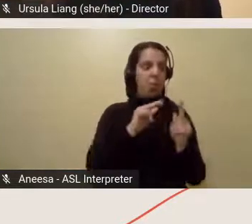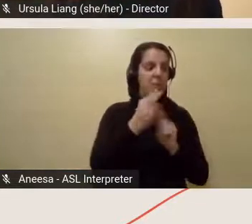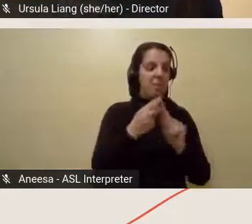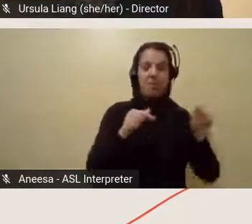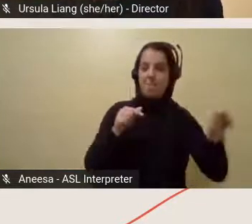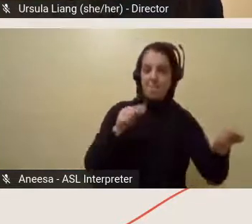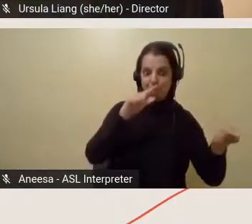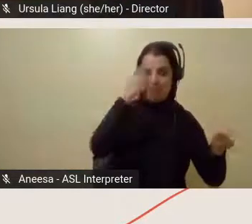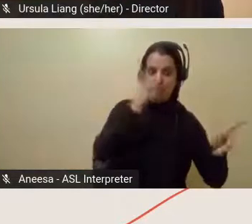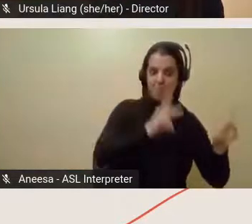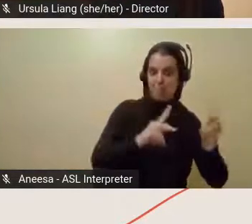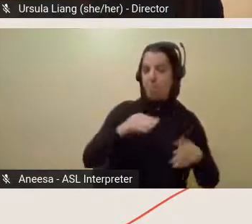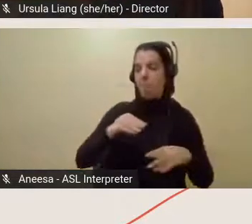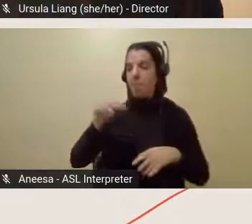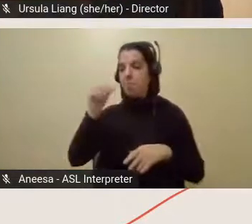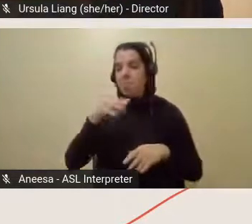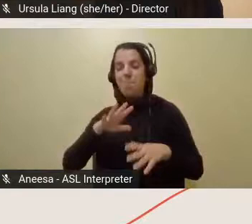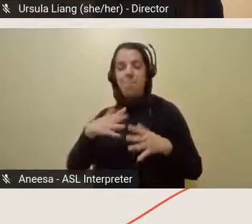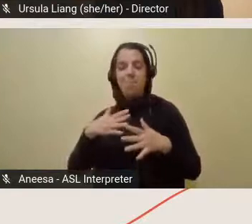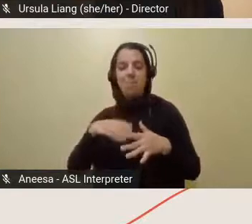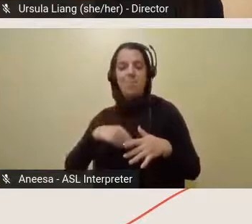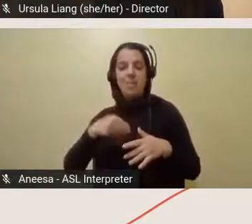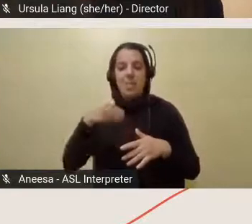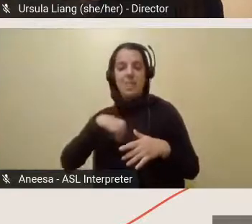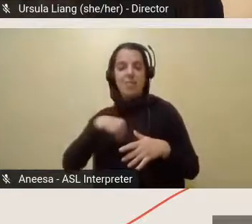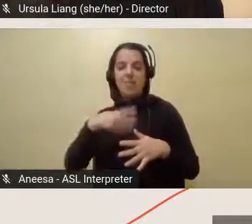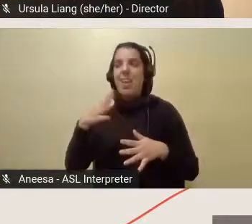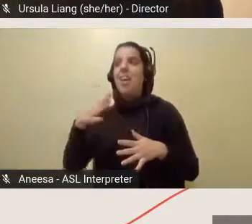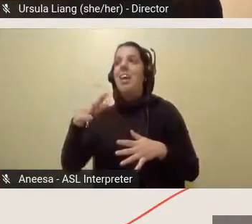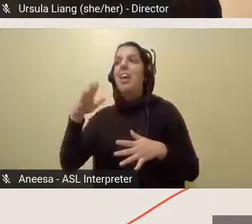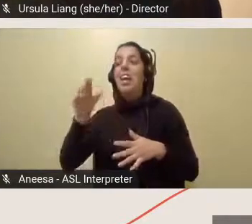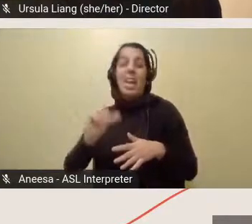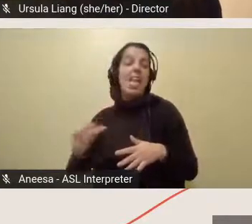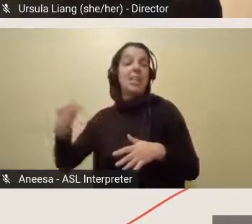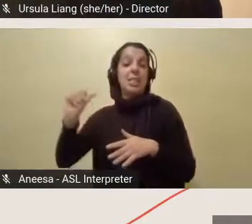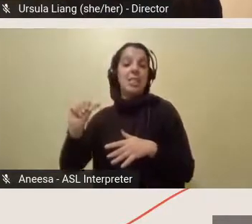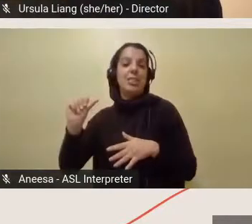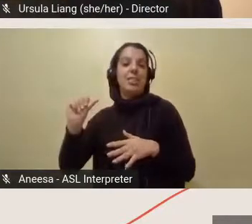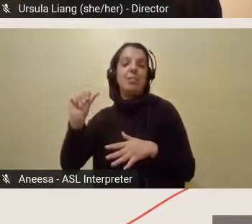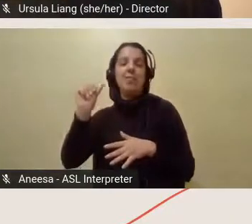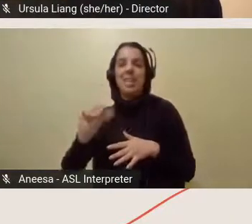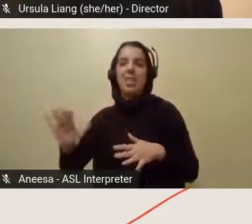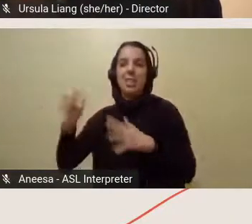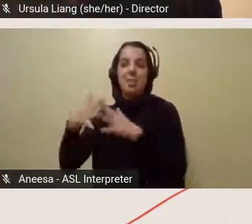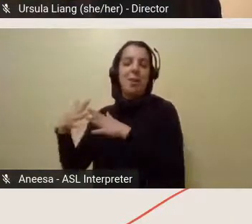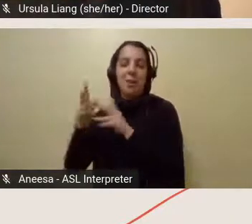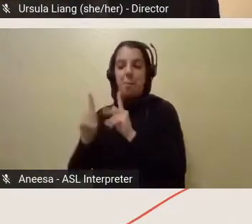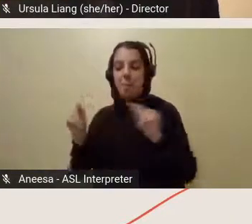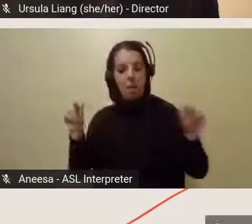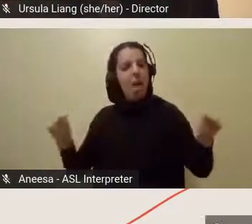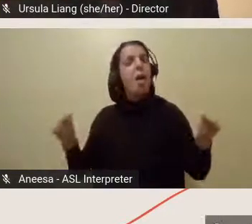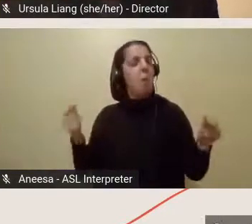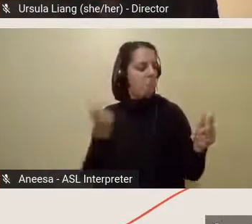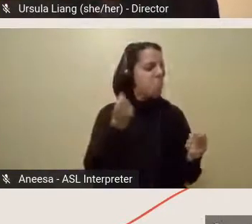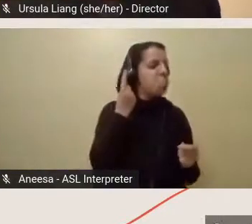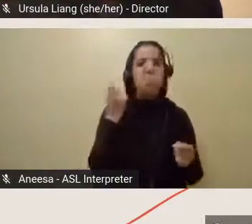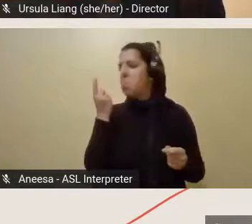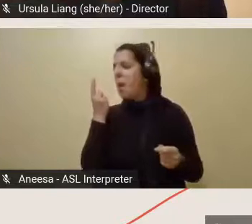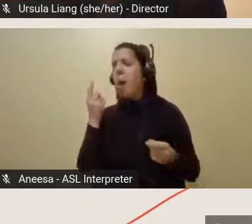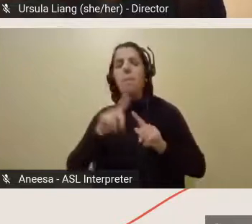and really empathize with both sides. And also take issue with both sides, you know, in various ways. And